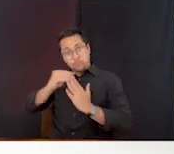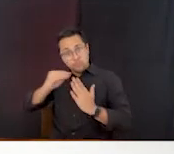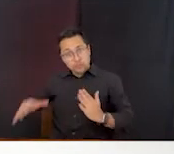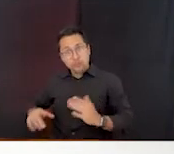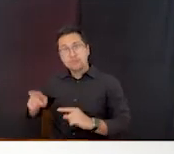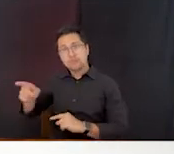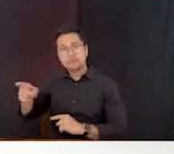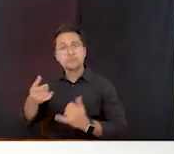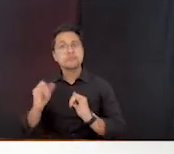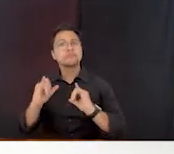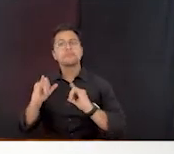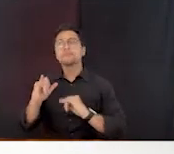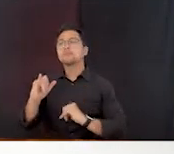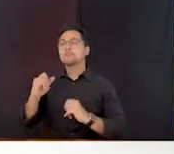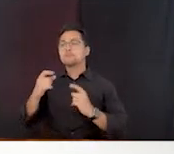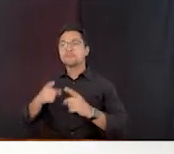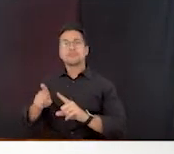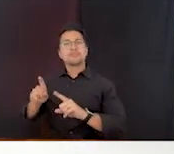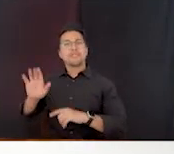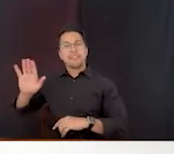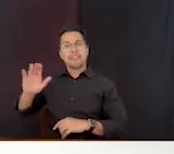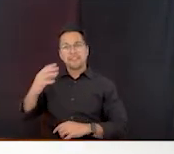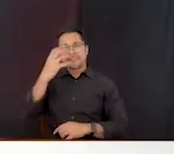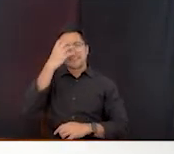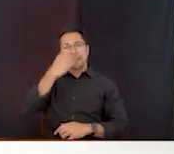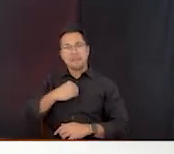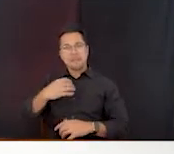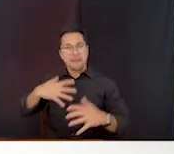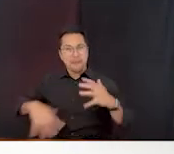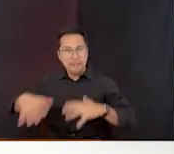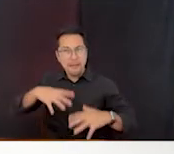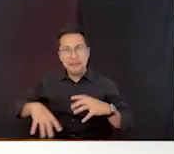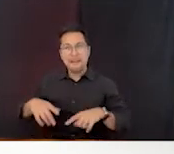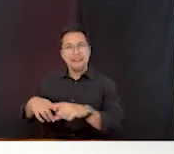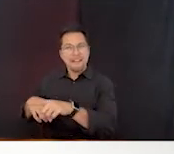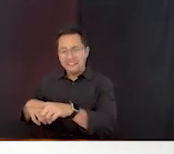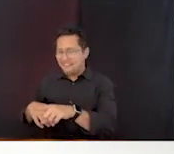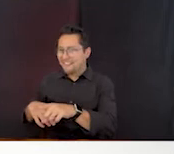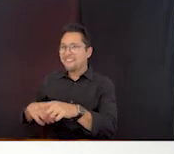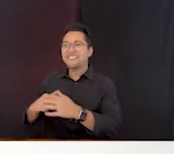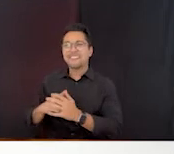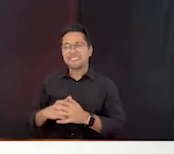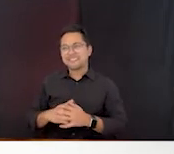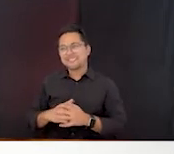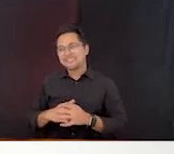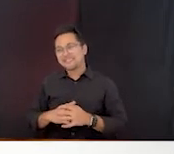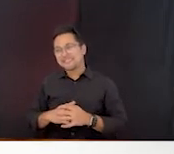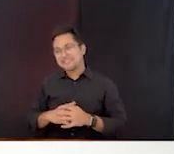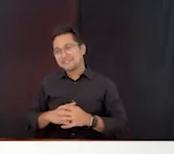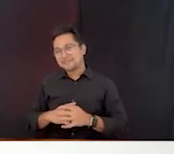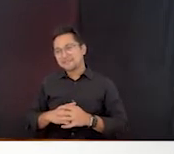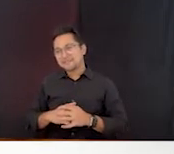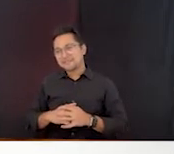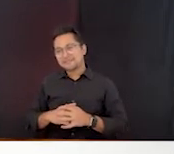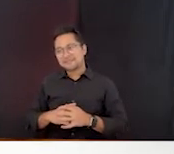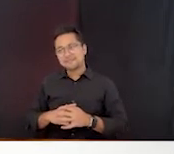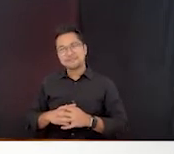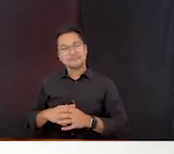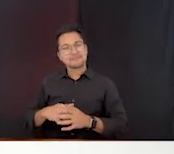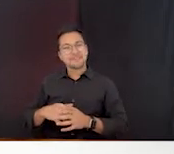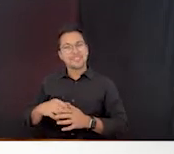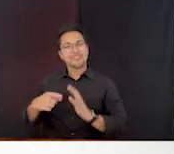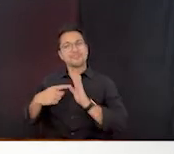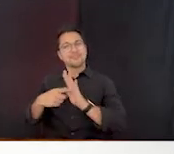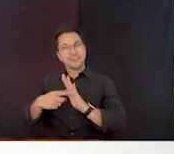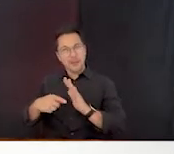and then of course, most importantly, the student perspective on issues. We have